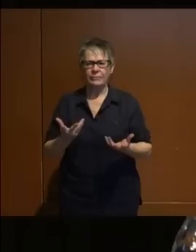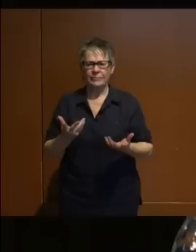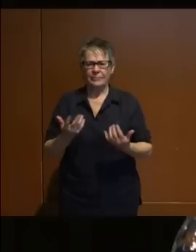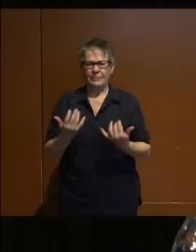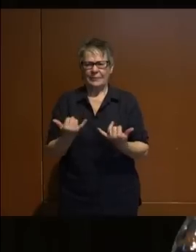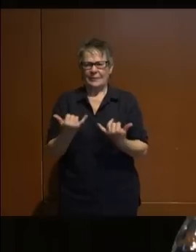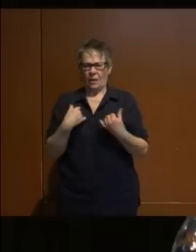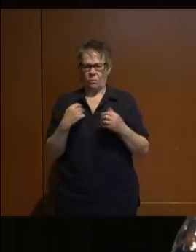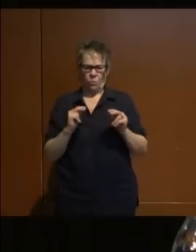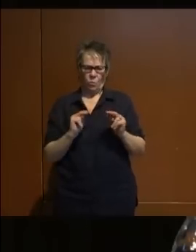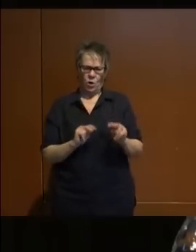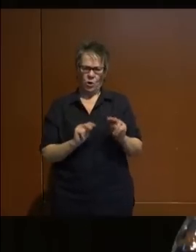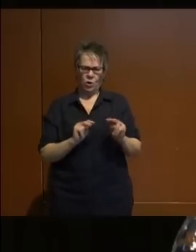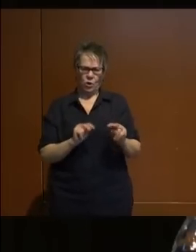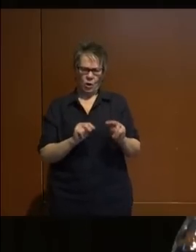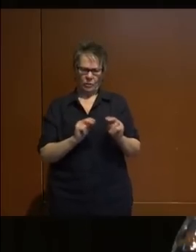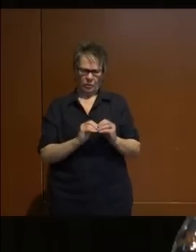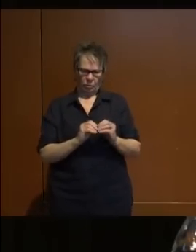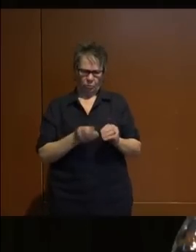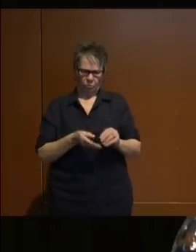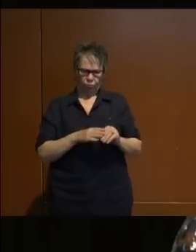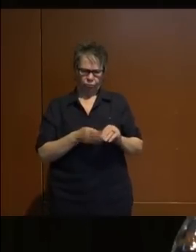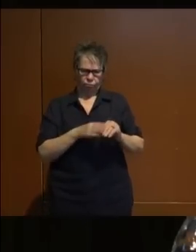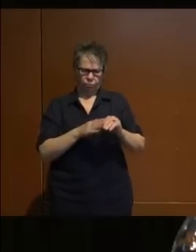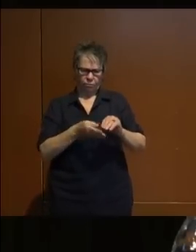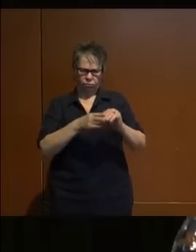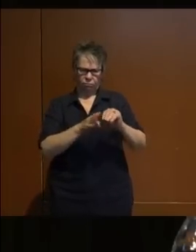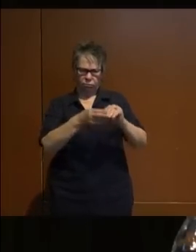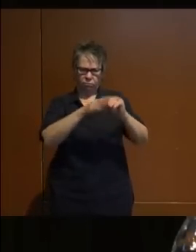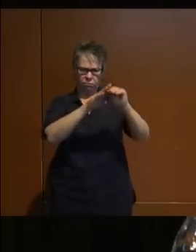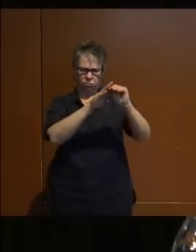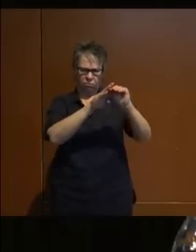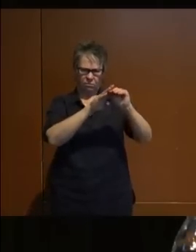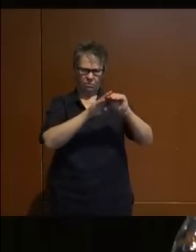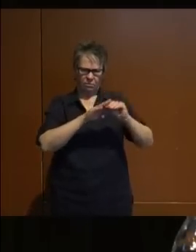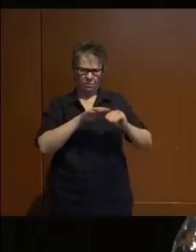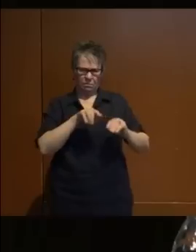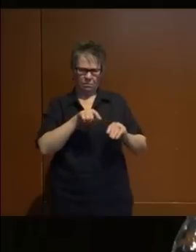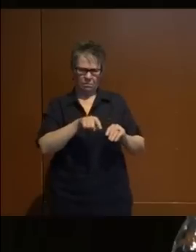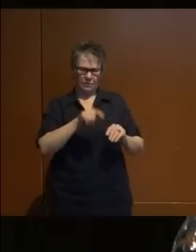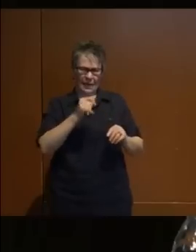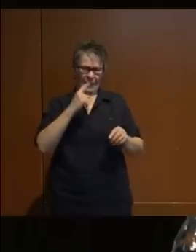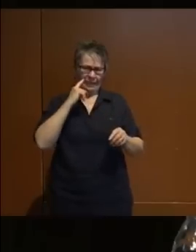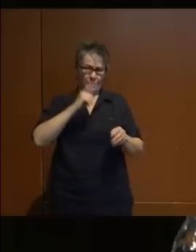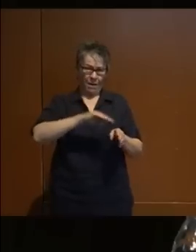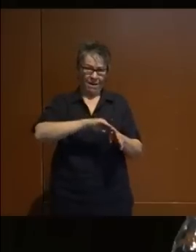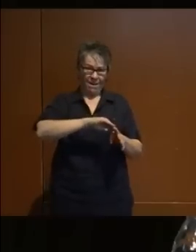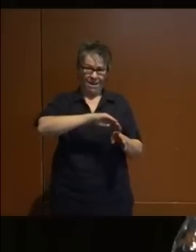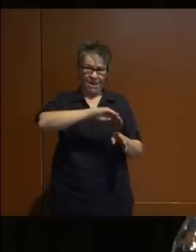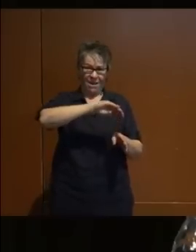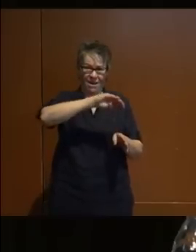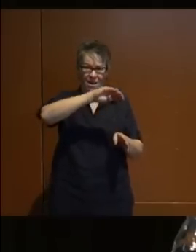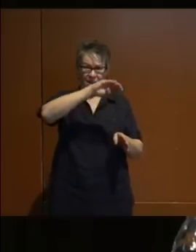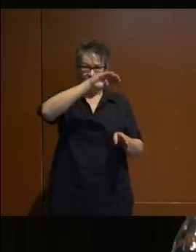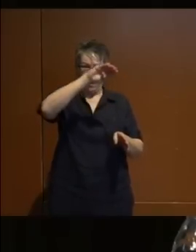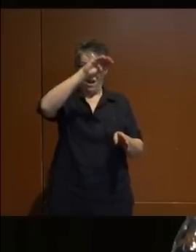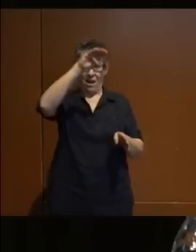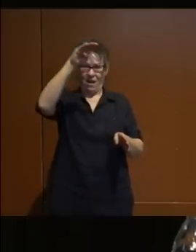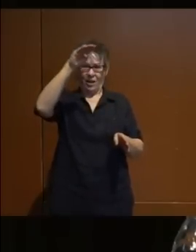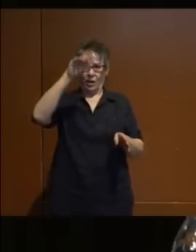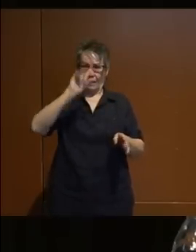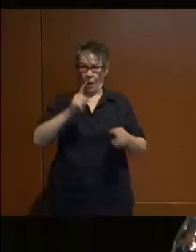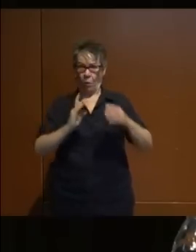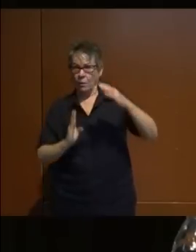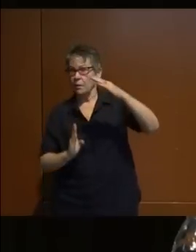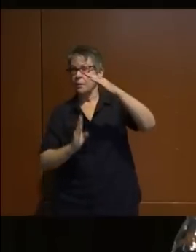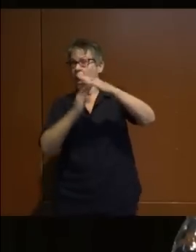remember that there are a couple things that are happening with the epi curve. In other words, the number of cases over time, where the